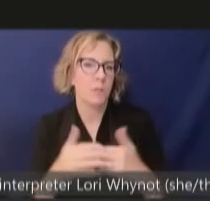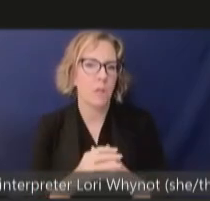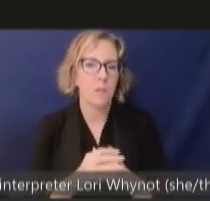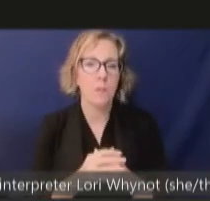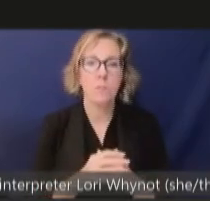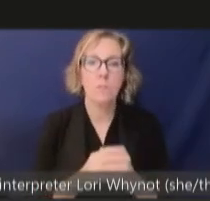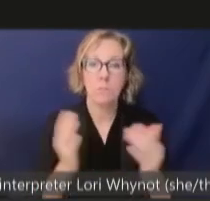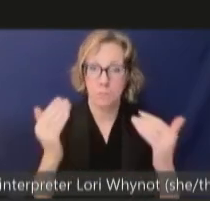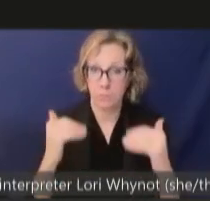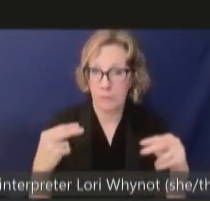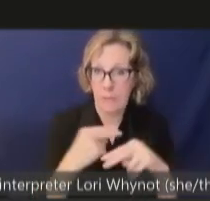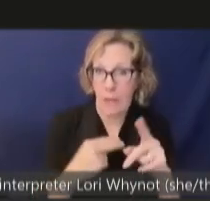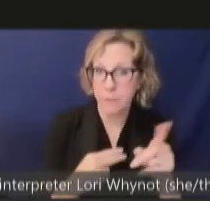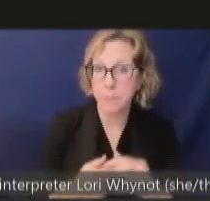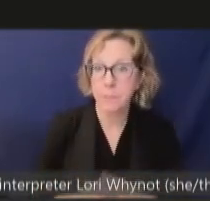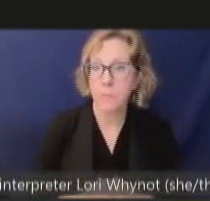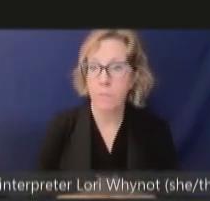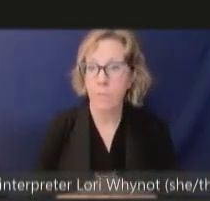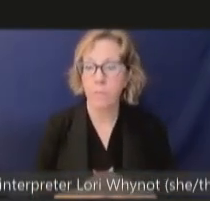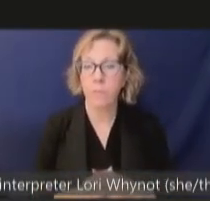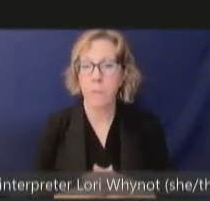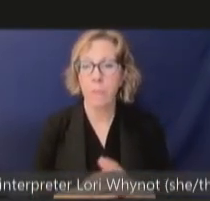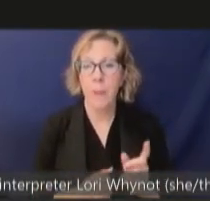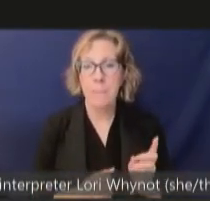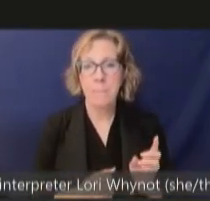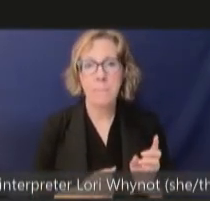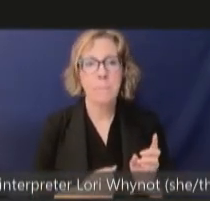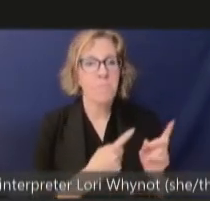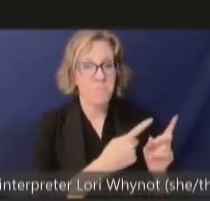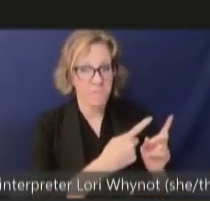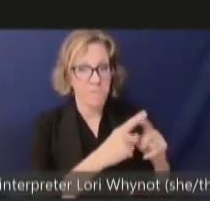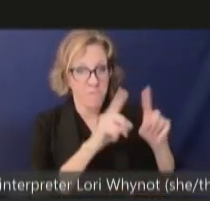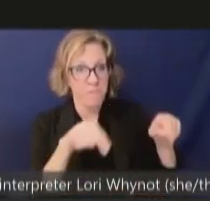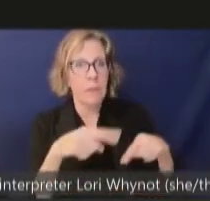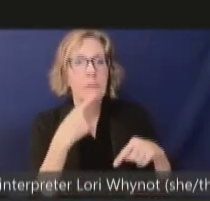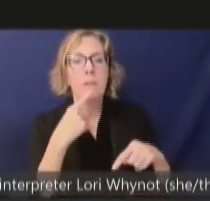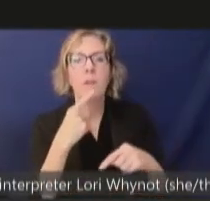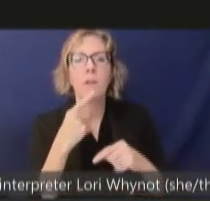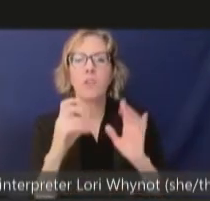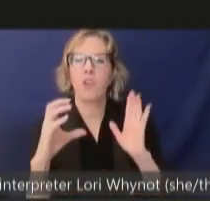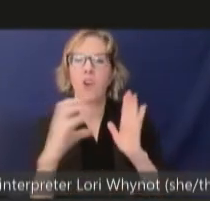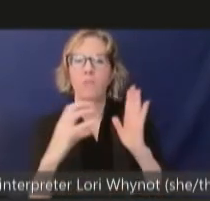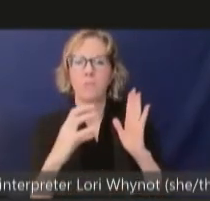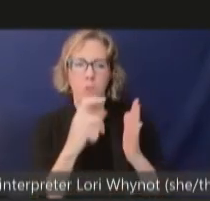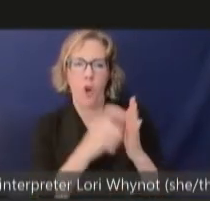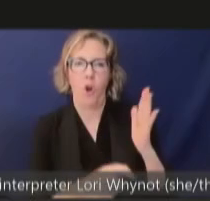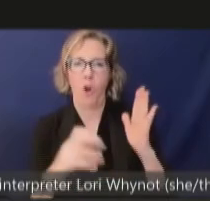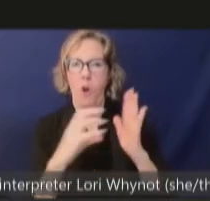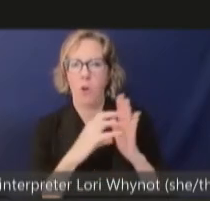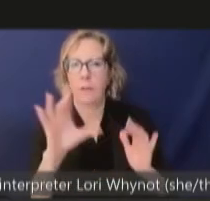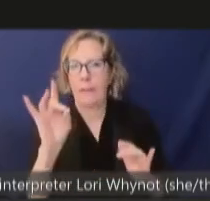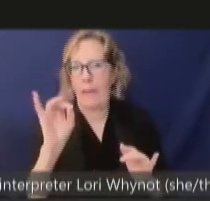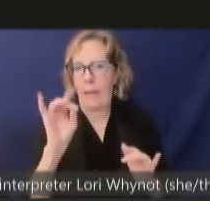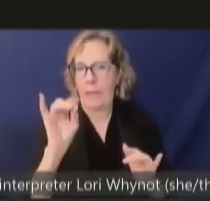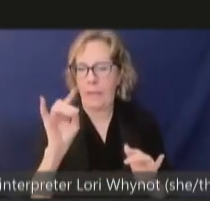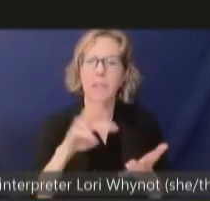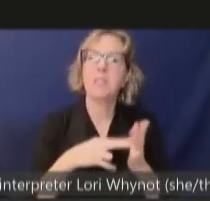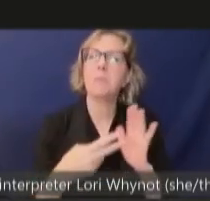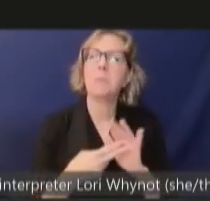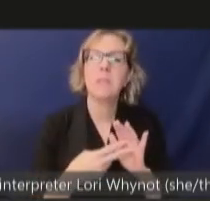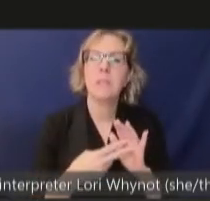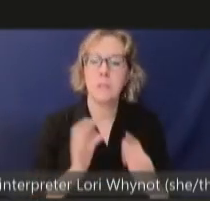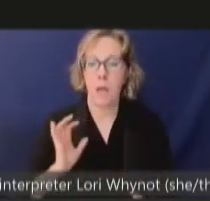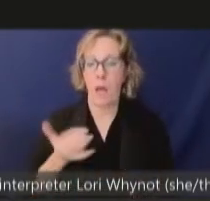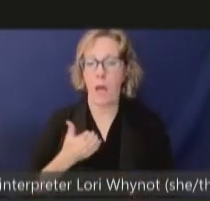specifically, we're talking about what is referred to as Article 80. And what that means is Article 80 is a section of our